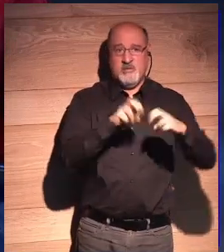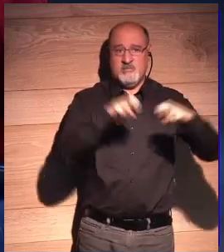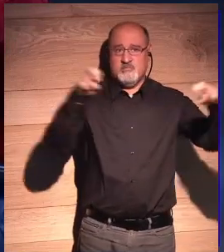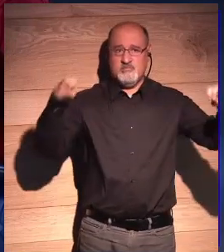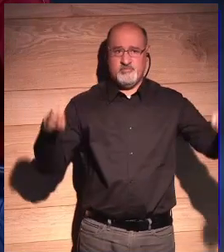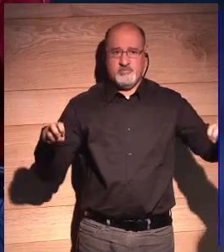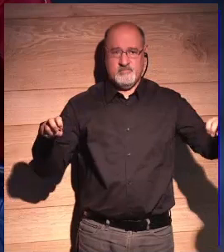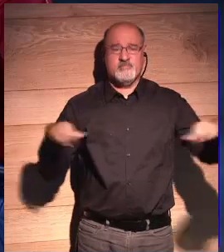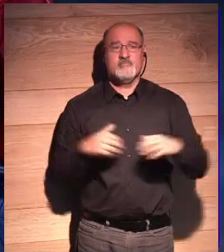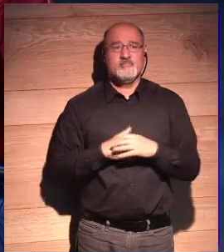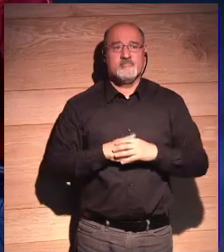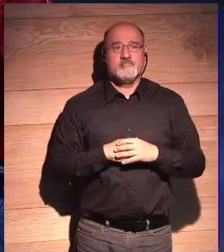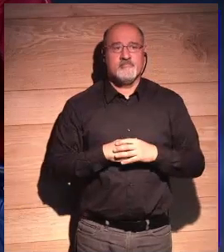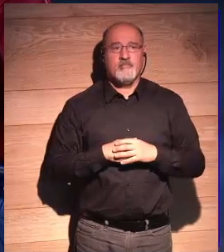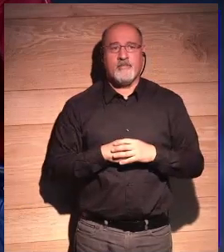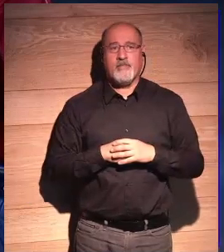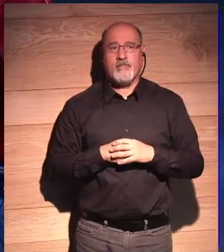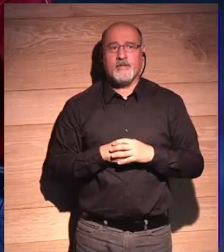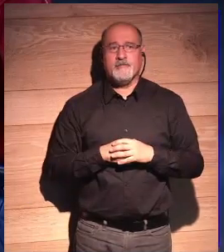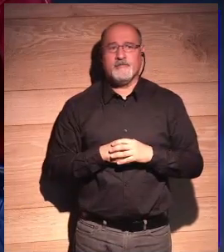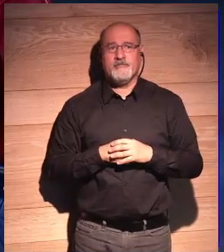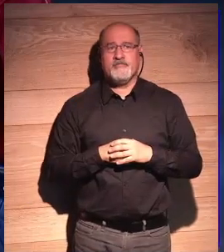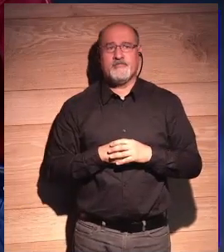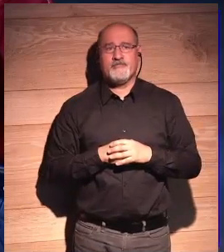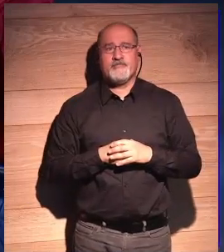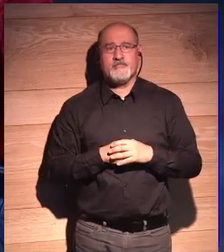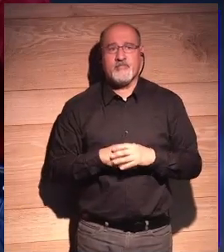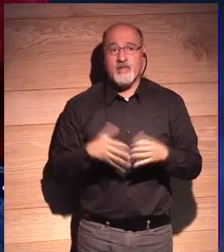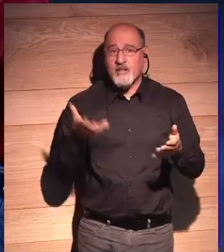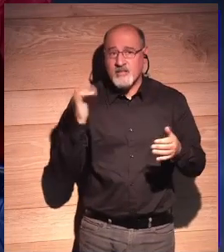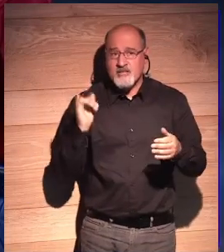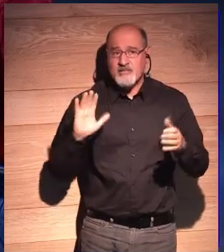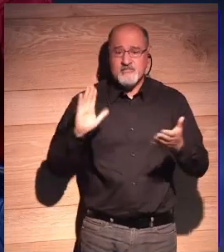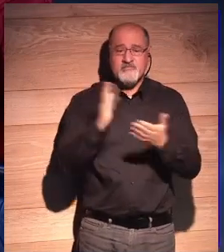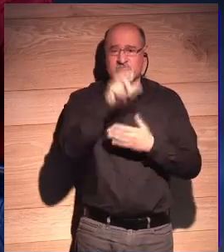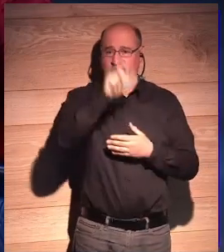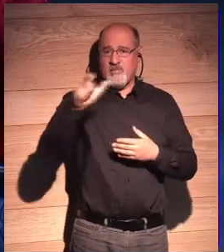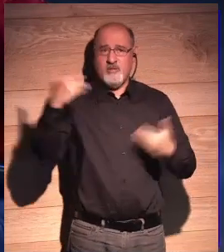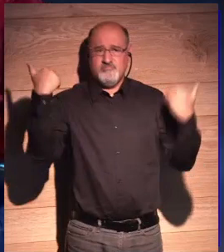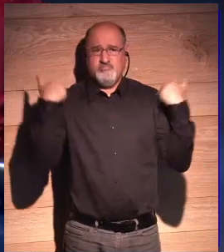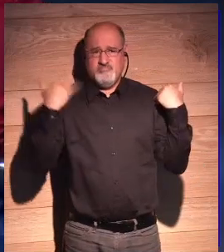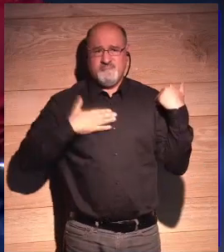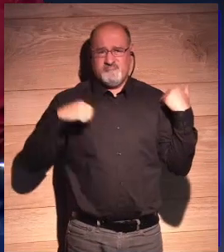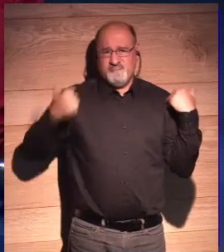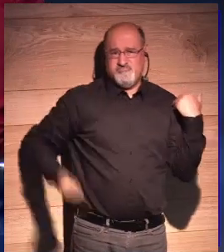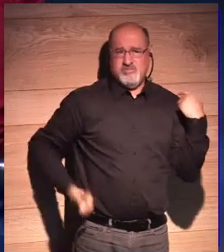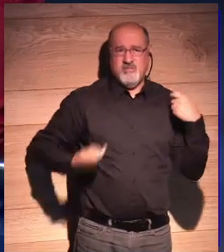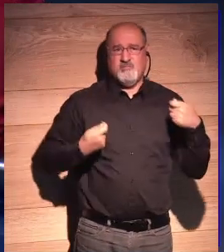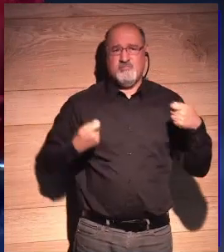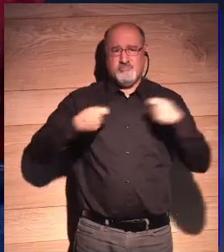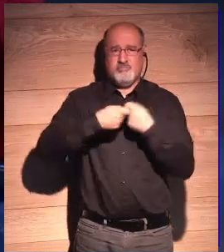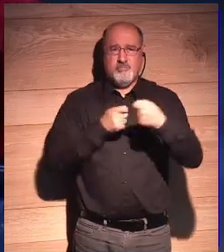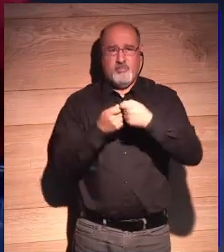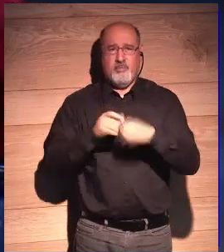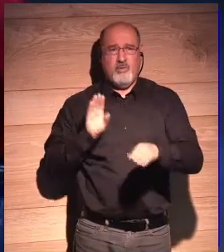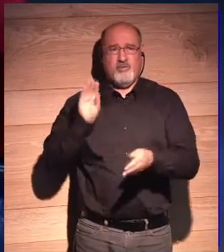like these producers that he had no connection with, like these total like Hollywood guys who are like, hey Terry, what are you doing? You